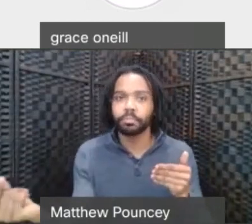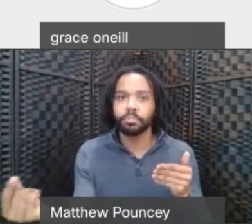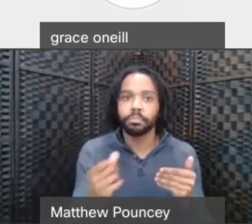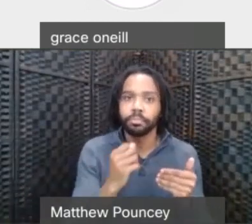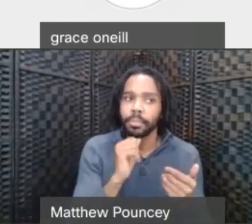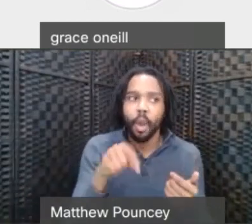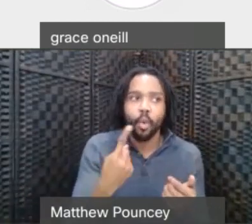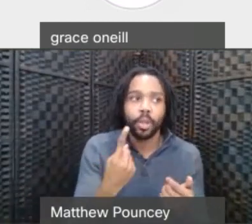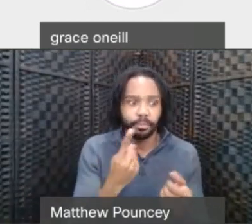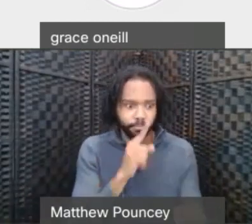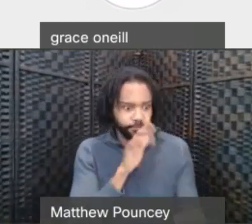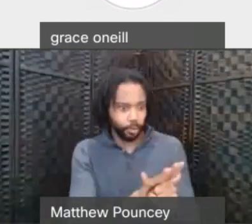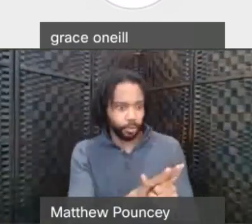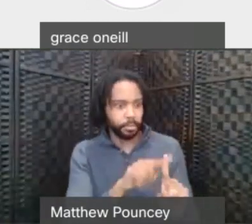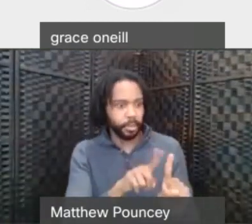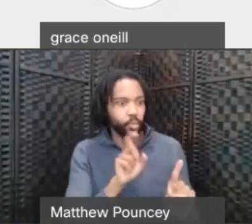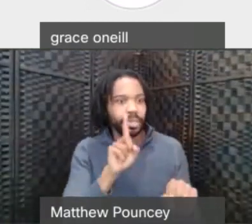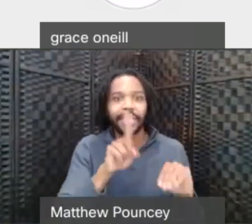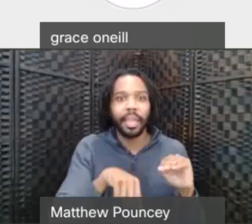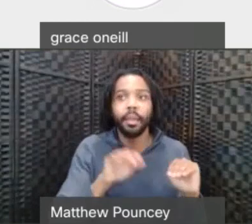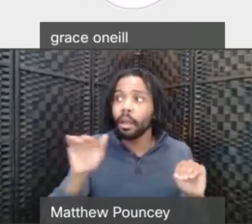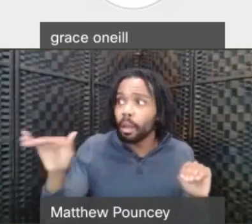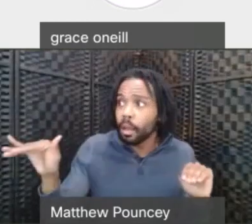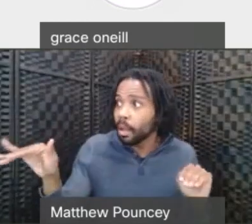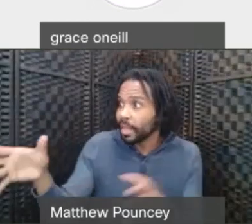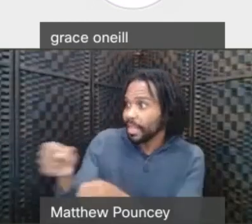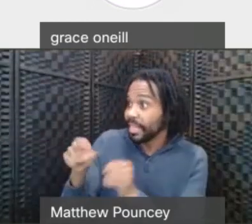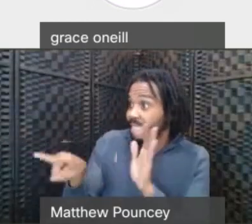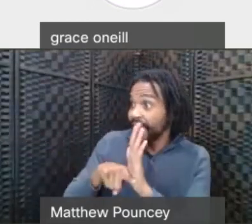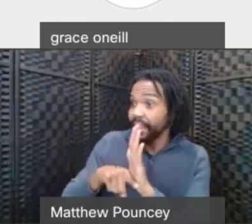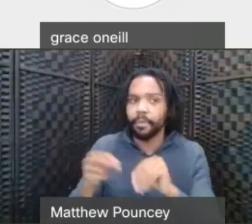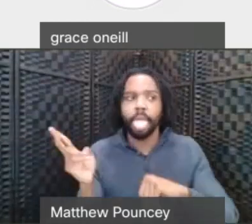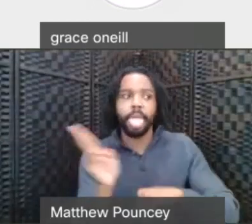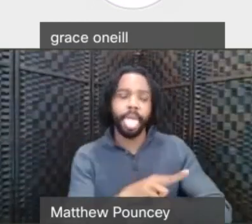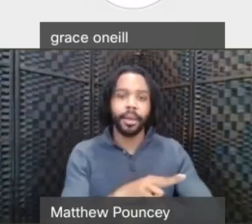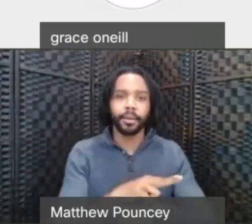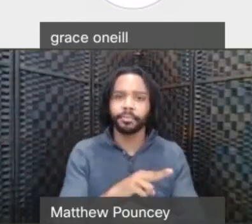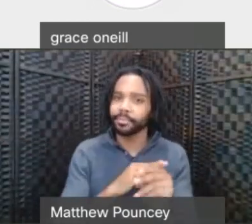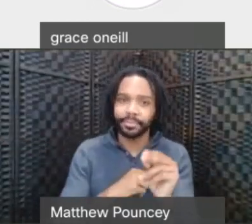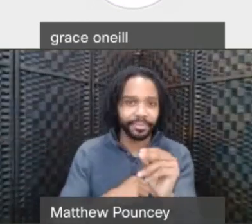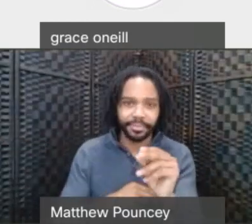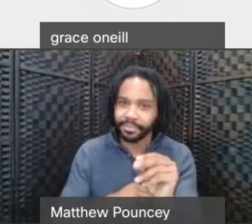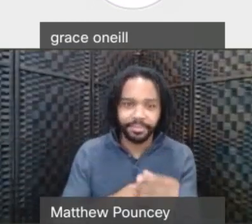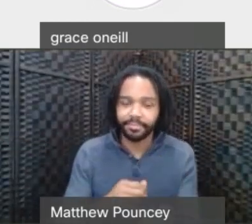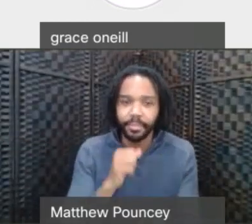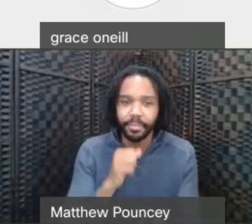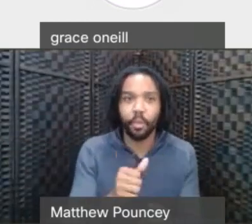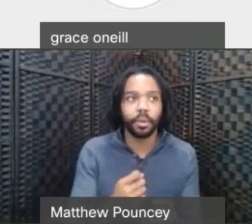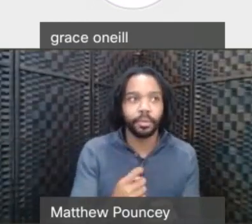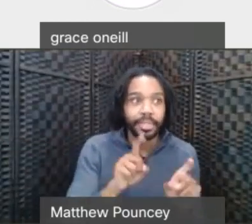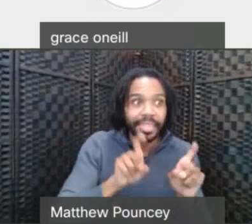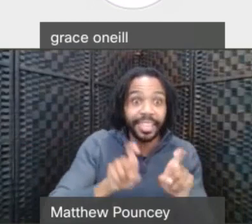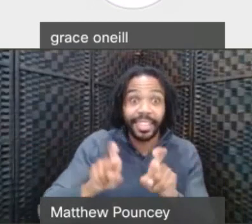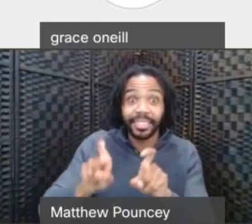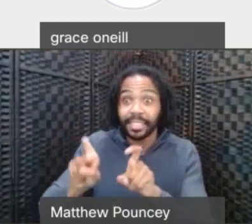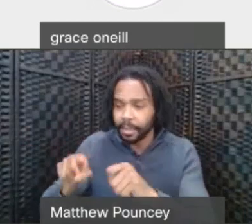negative. That's true. It's not kind of you just kind of test until you get the result that you want. Exactly. When